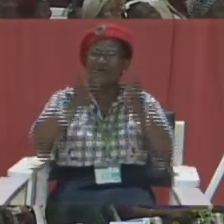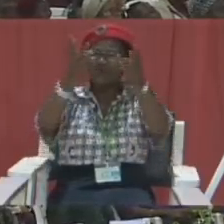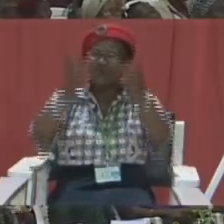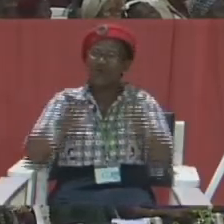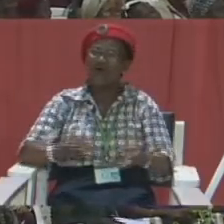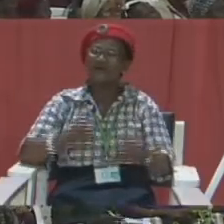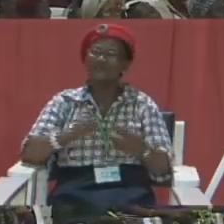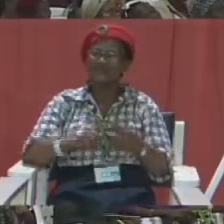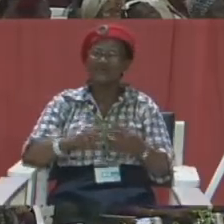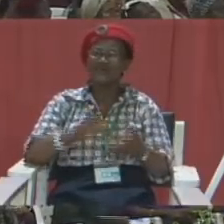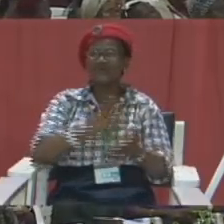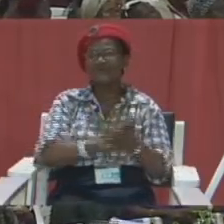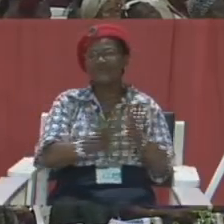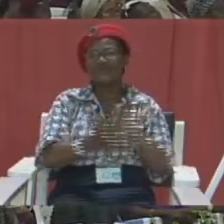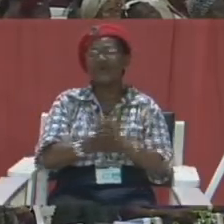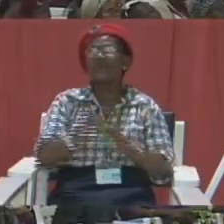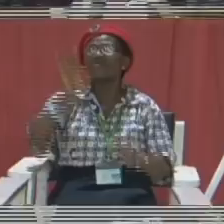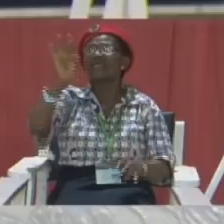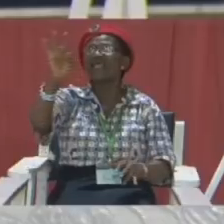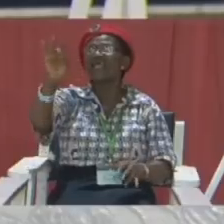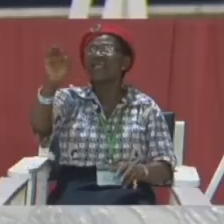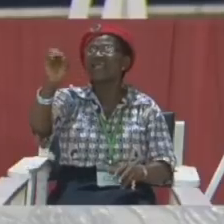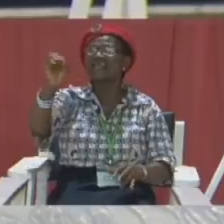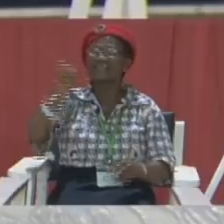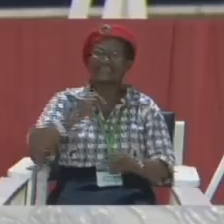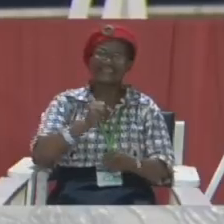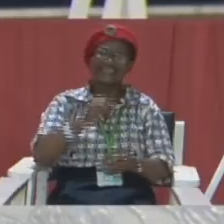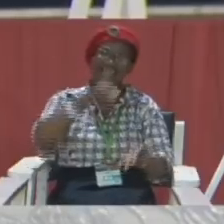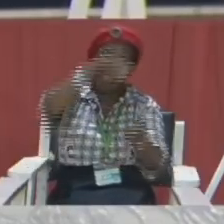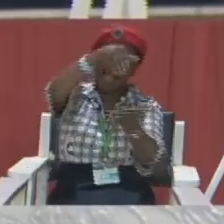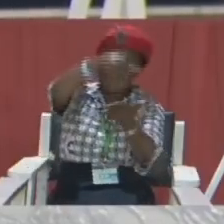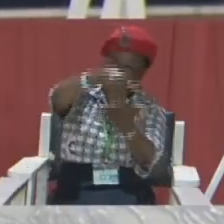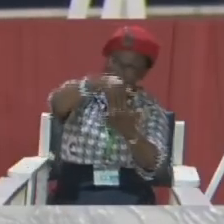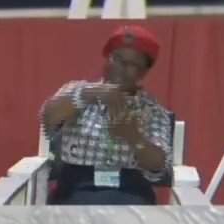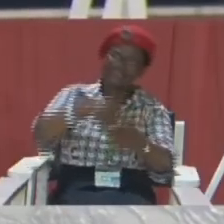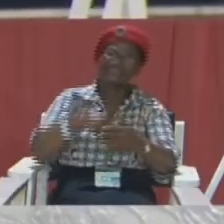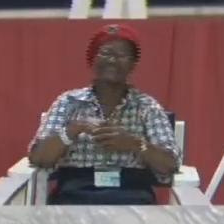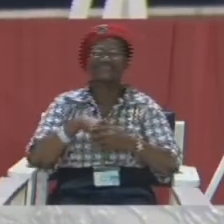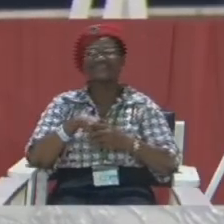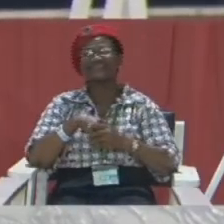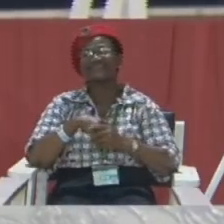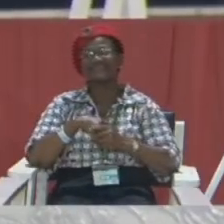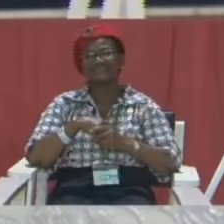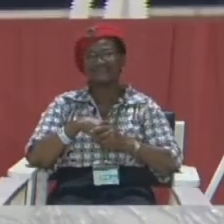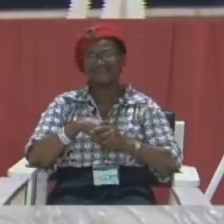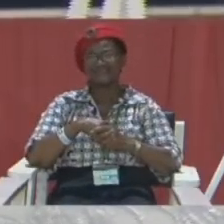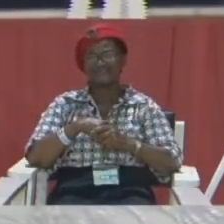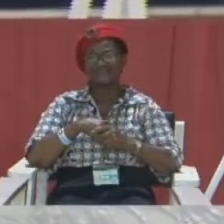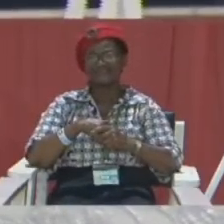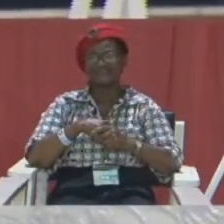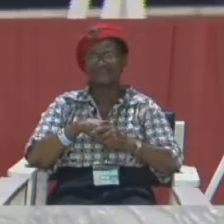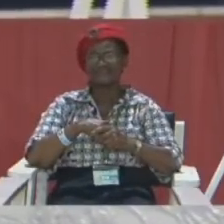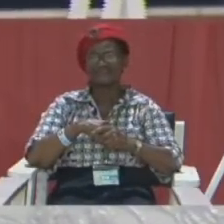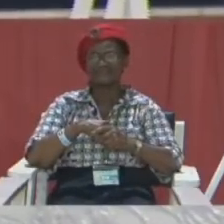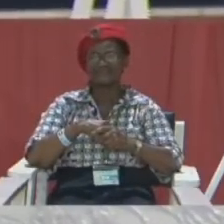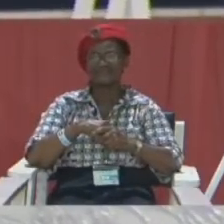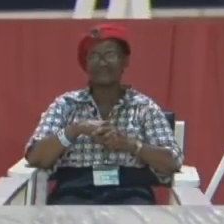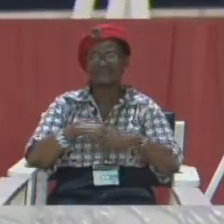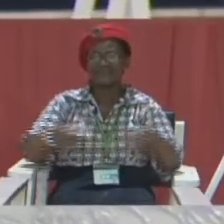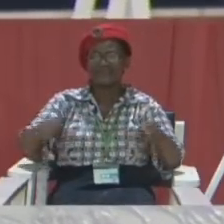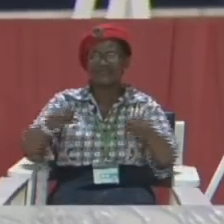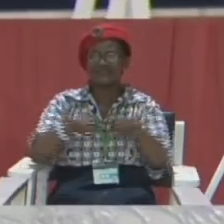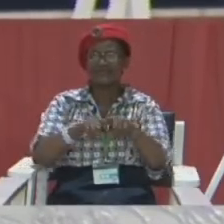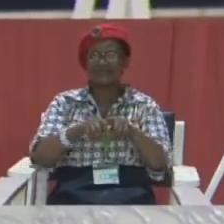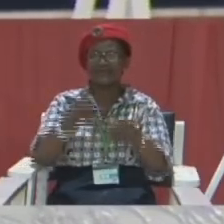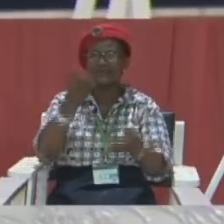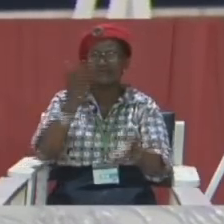fe di omo 80 odun saju akoko yi ni sugbon mo tun fe di omo 80 odun si. So maybe